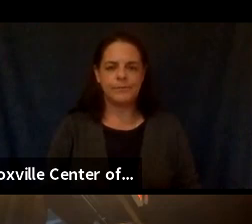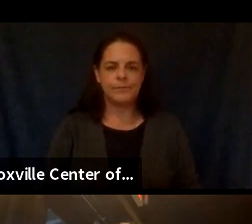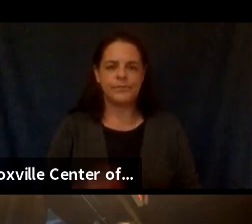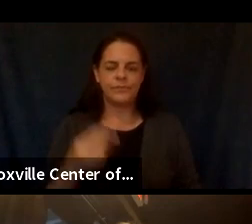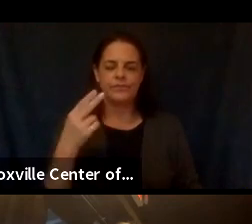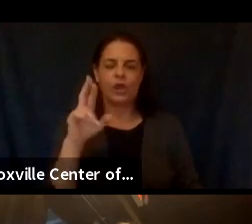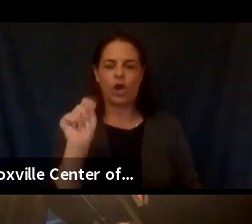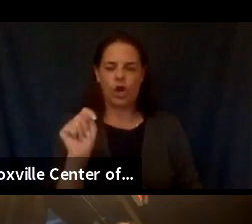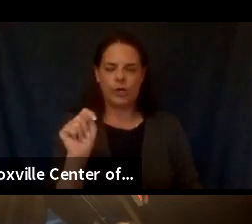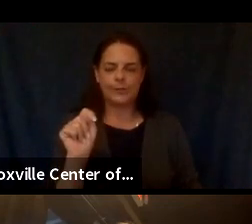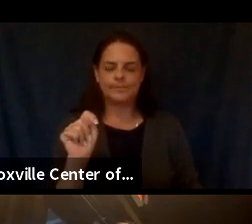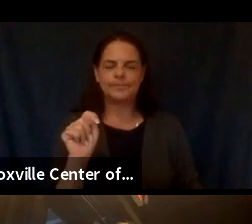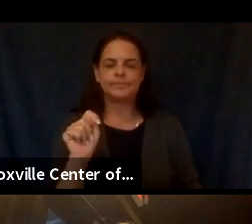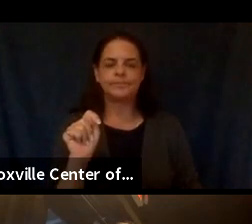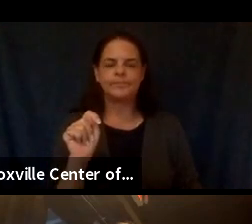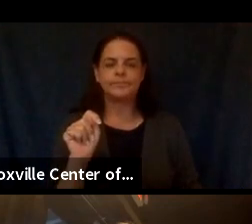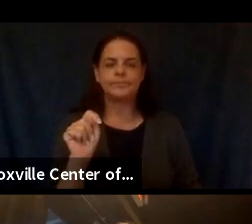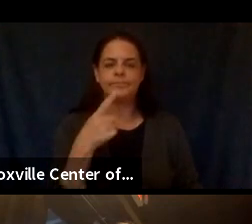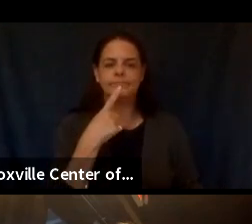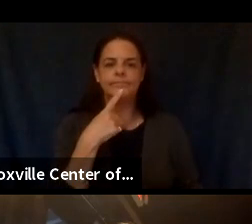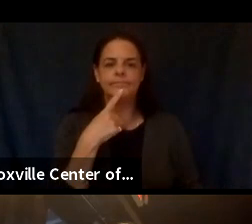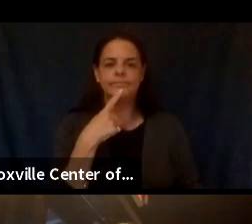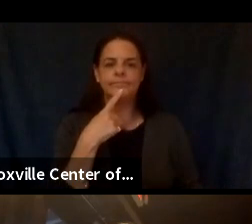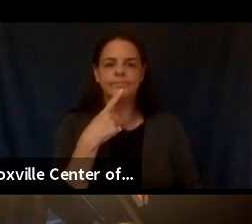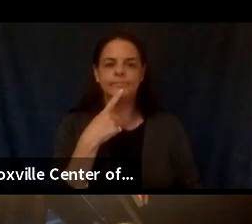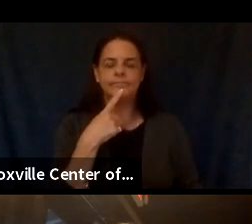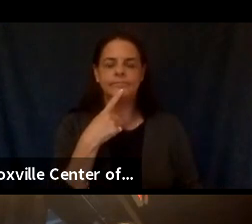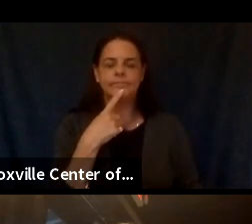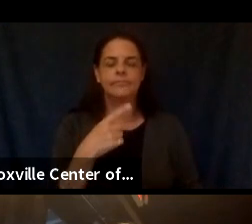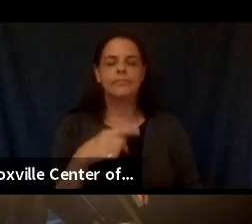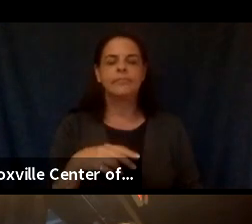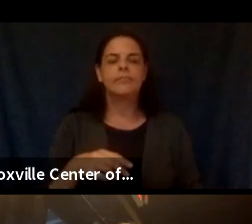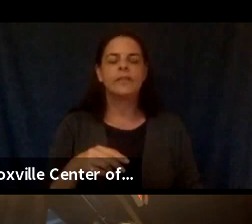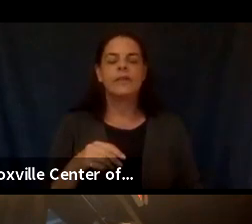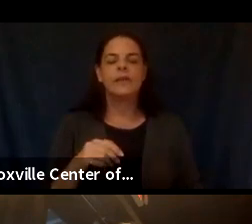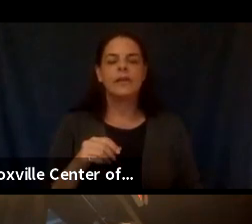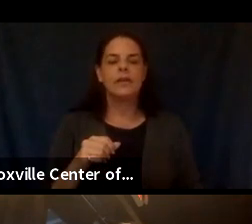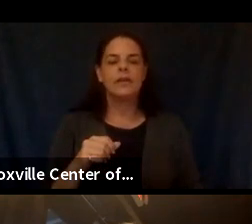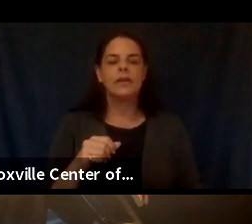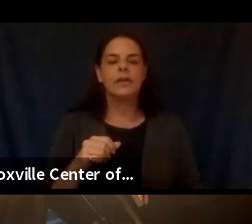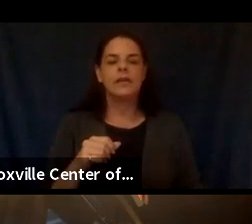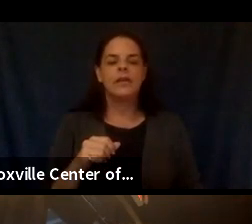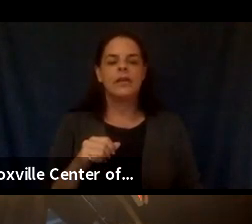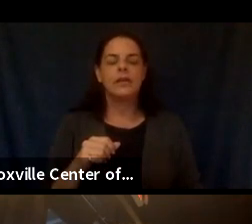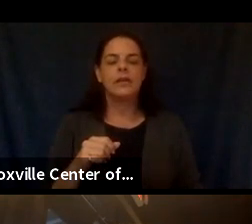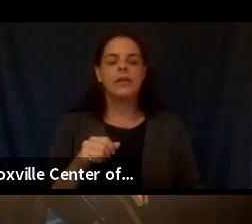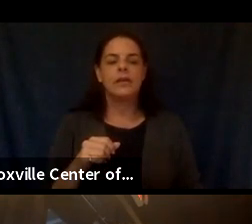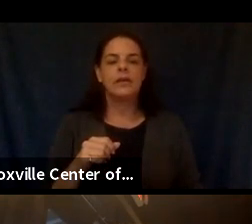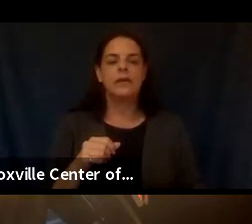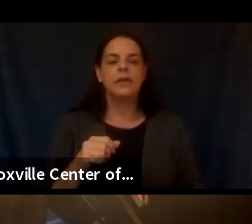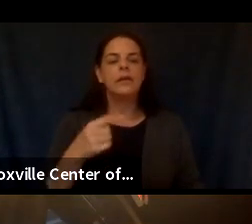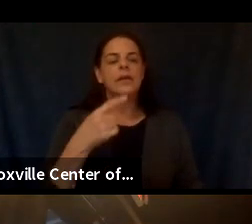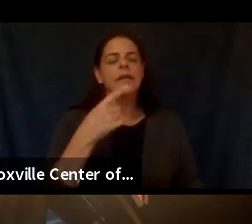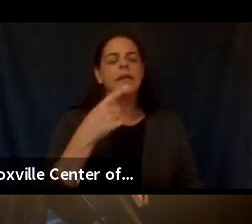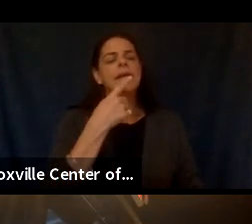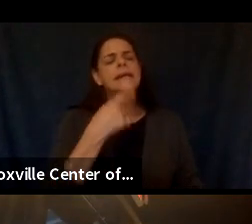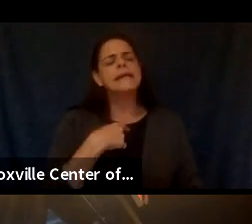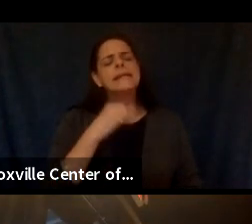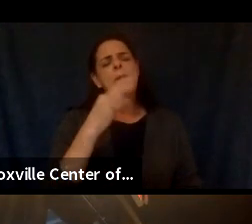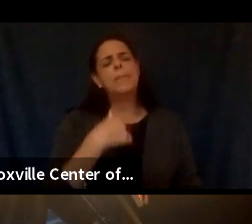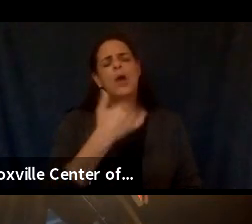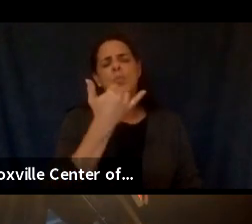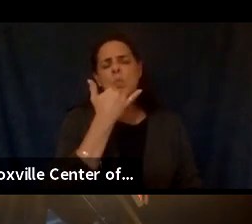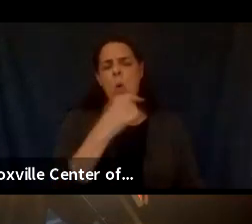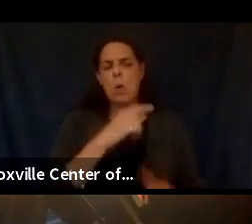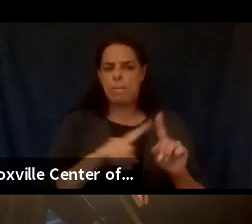my understanding, and Dr. Souza, correct me if I'm incorrect, I'm mistaken, but the whole brown